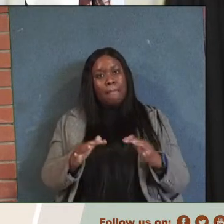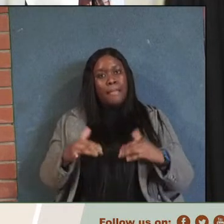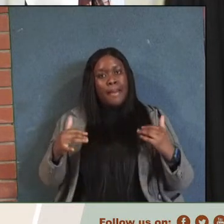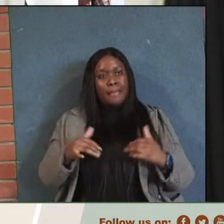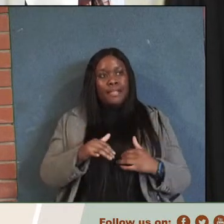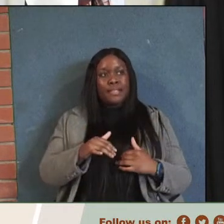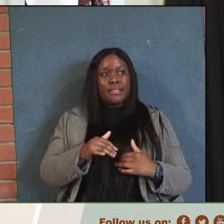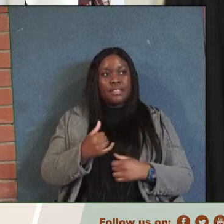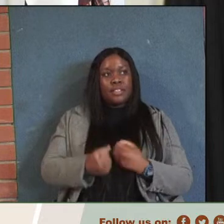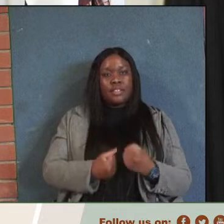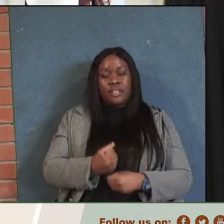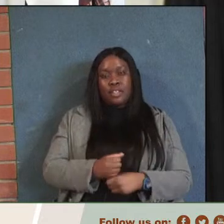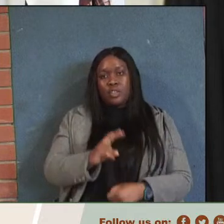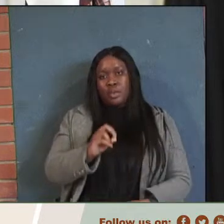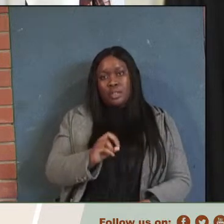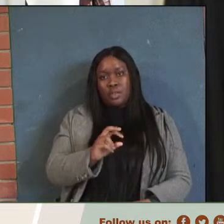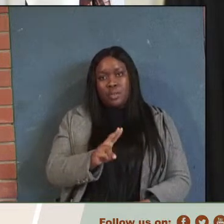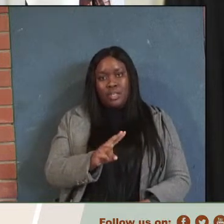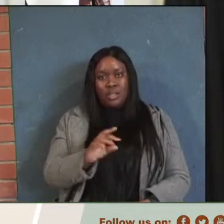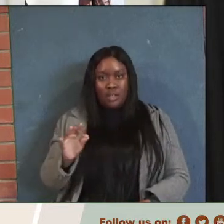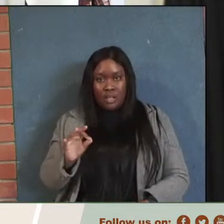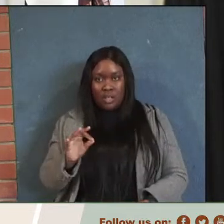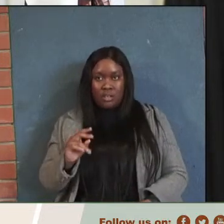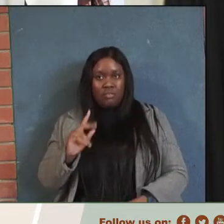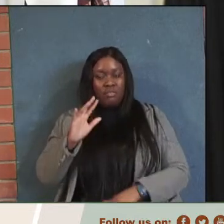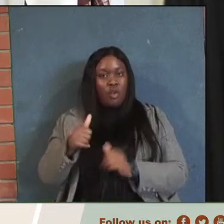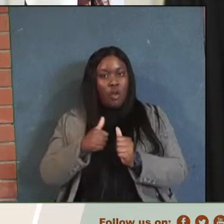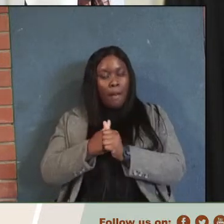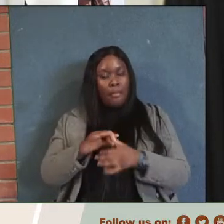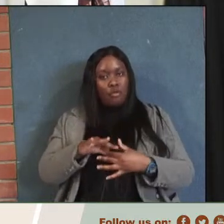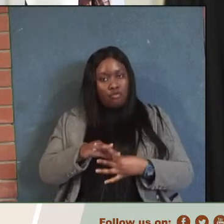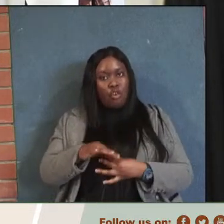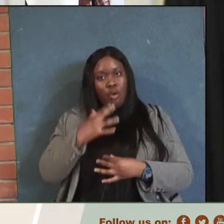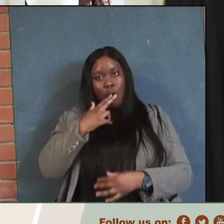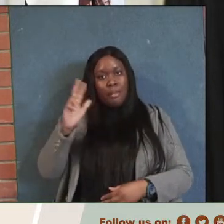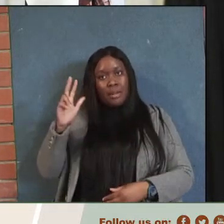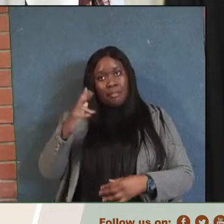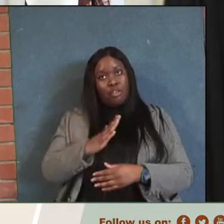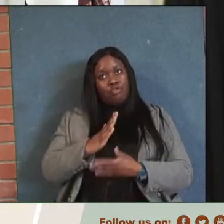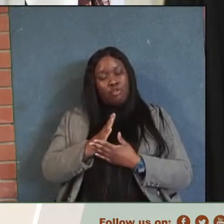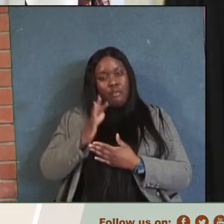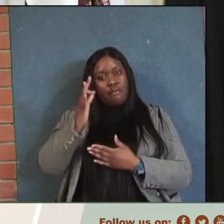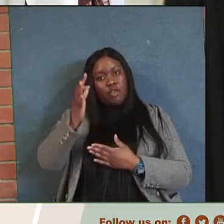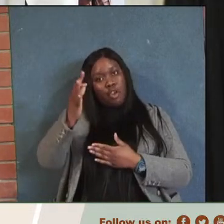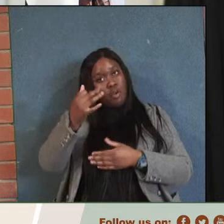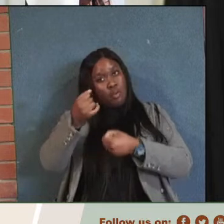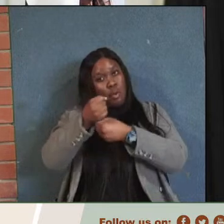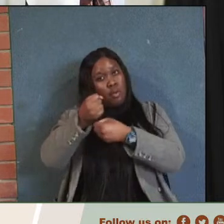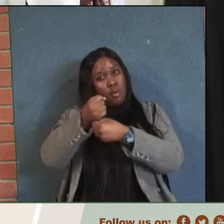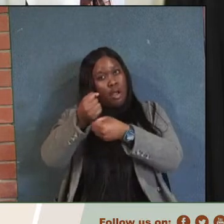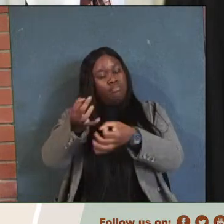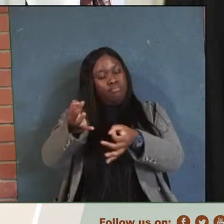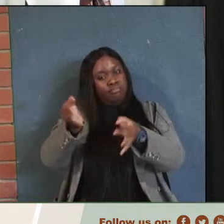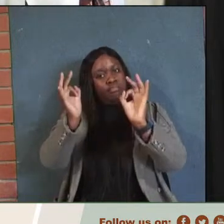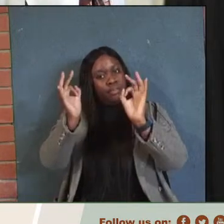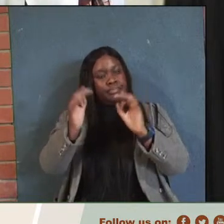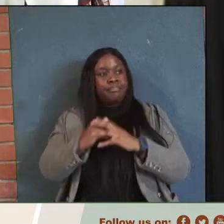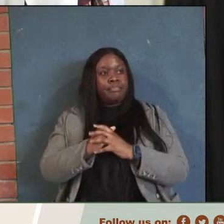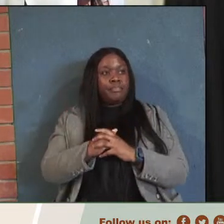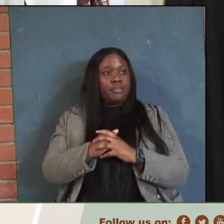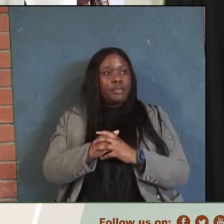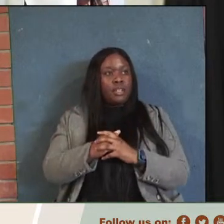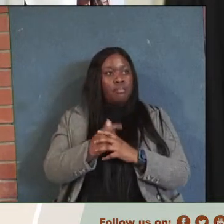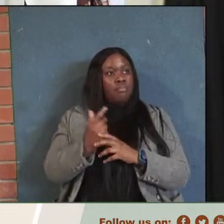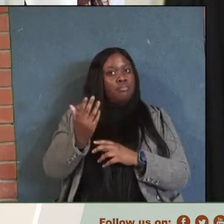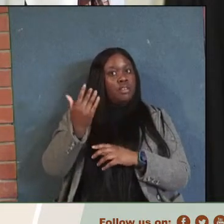the theme Following Up on Our Commitment, Making Our Future Work Better. I was in an interview a few minutes ago